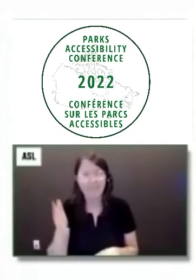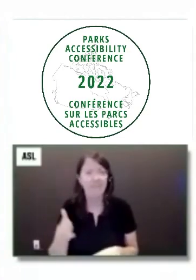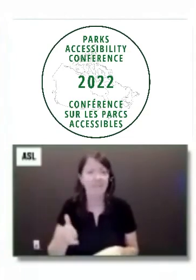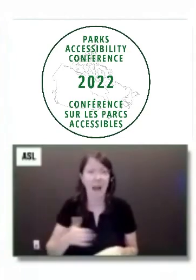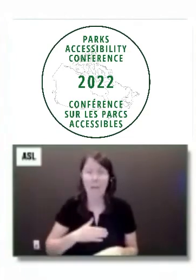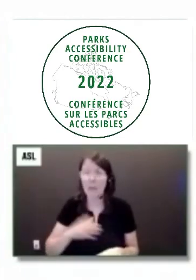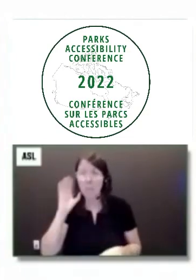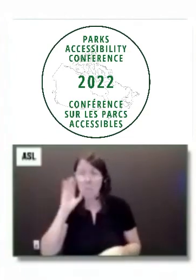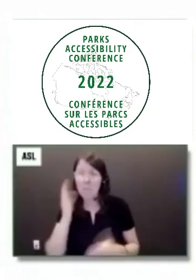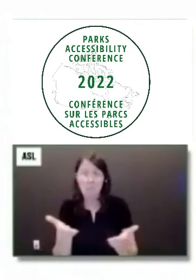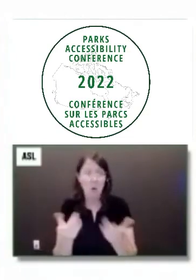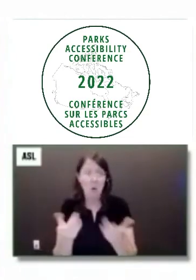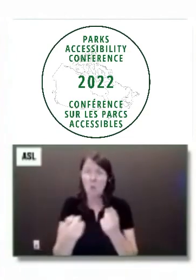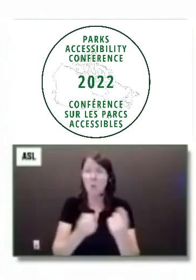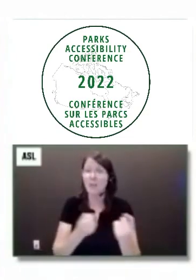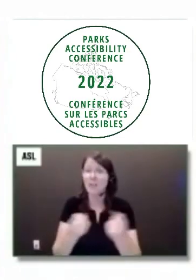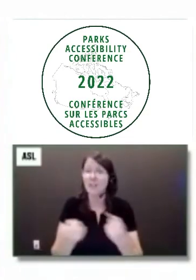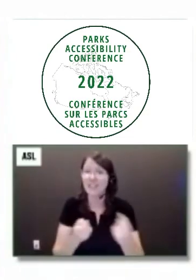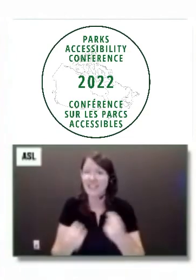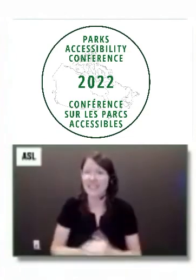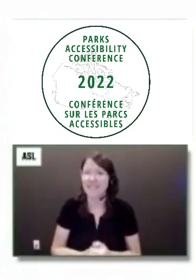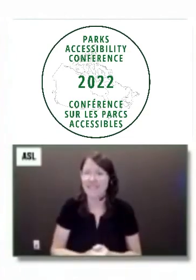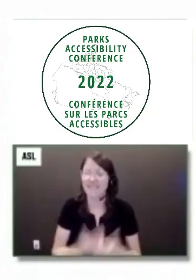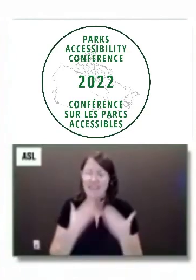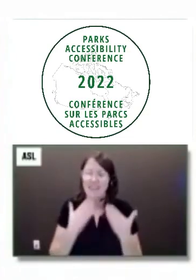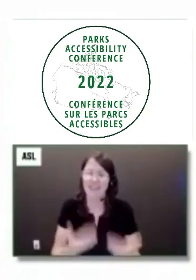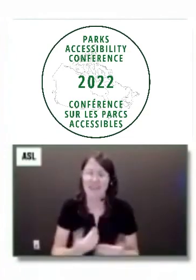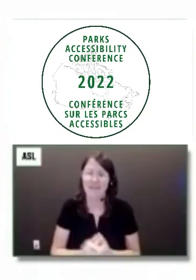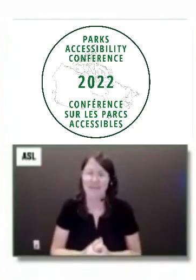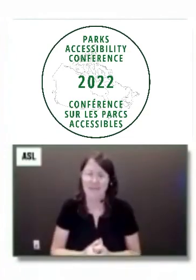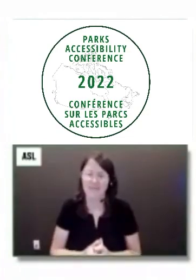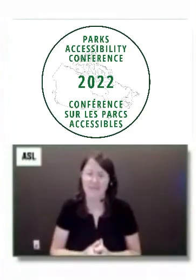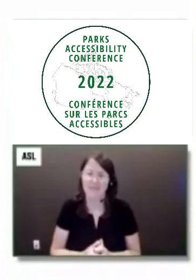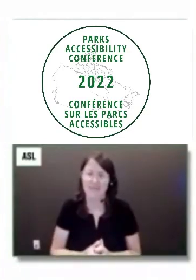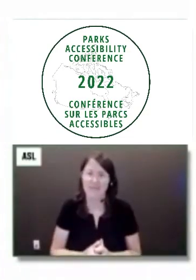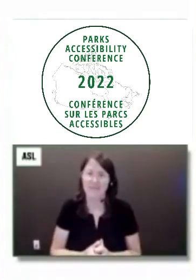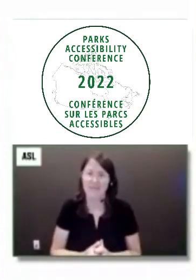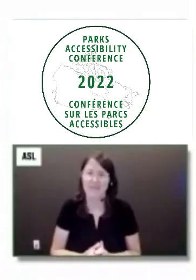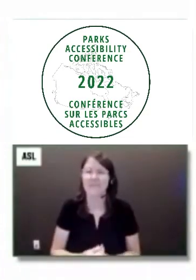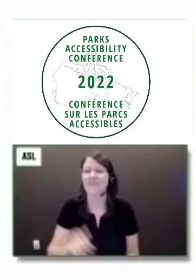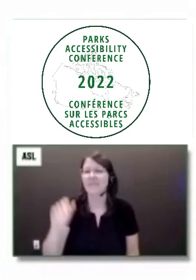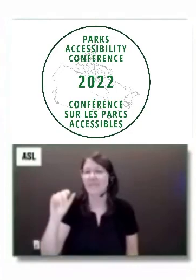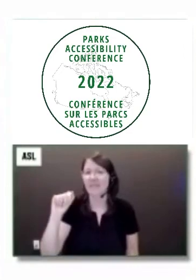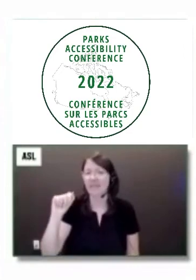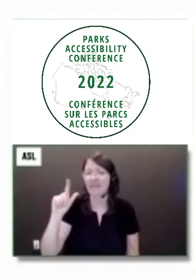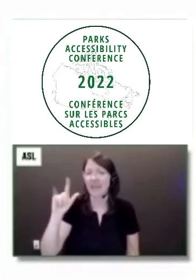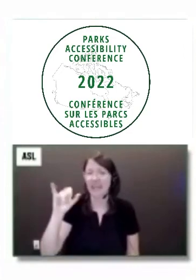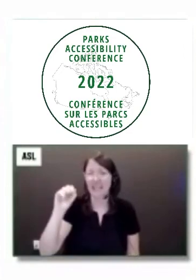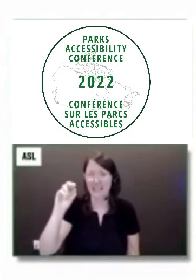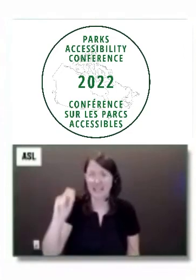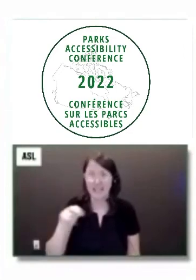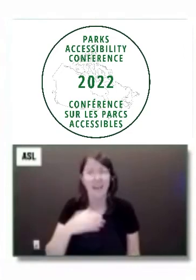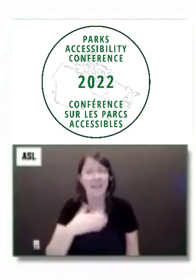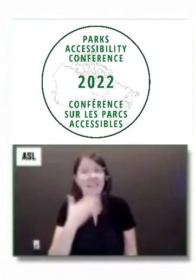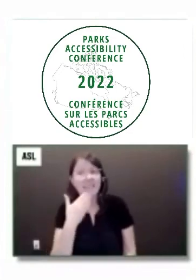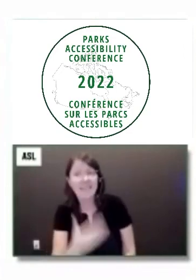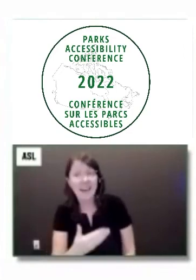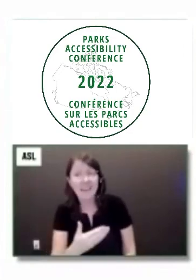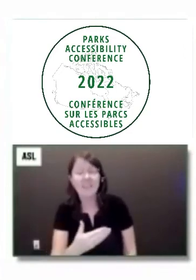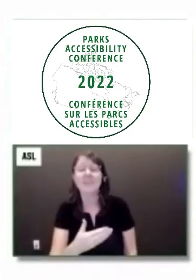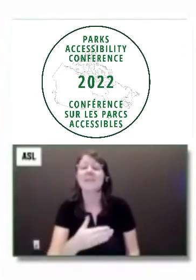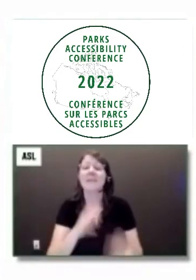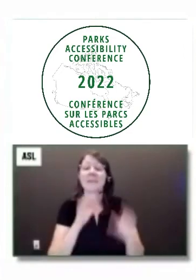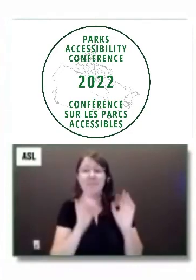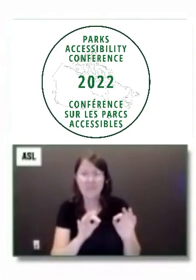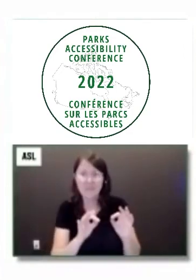be arising. Thank you. Thank you so much, Mark. That was really enlightening and some really great insights there. Obviously, so much